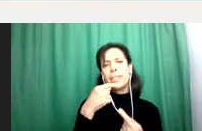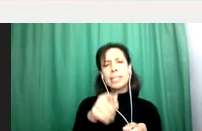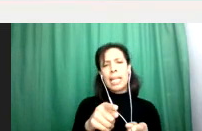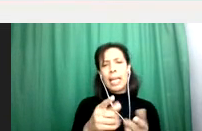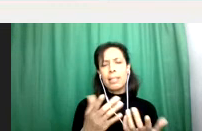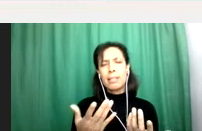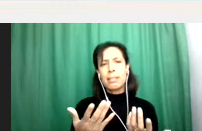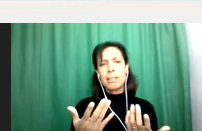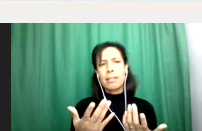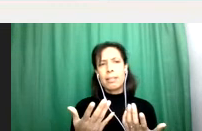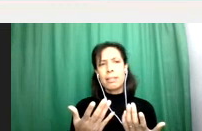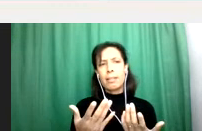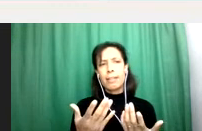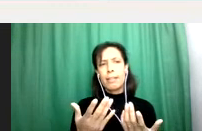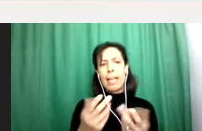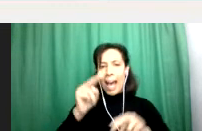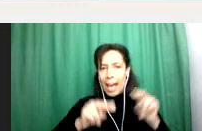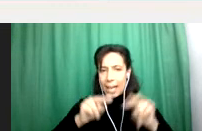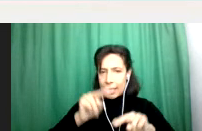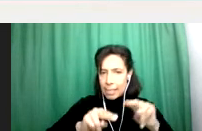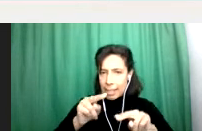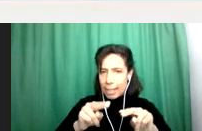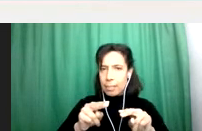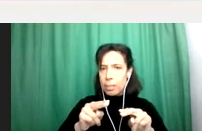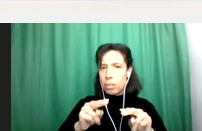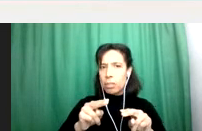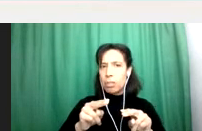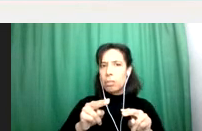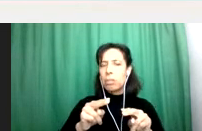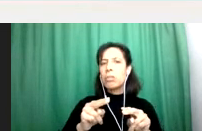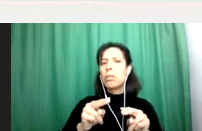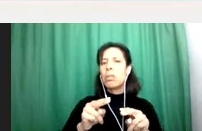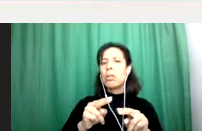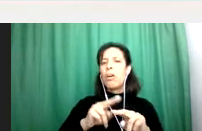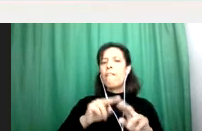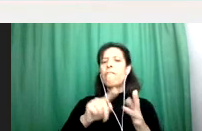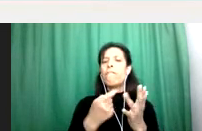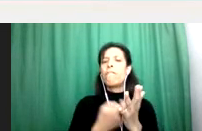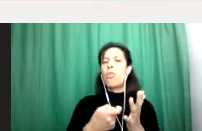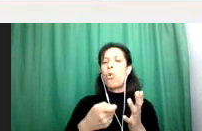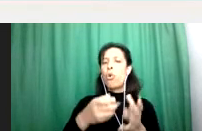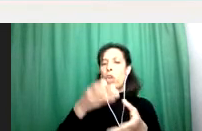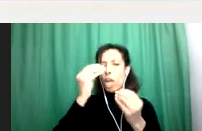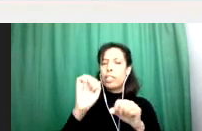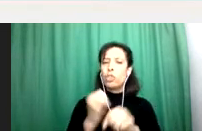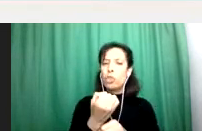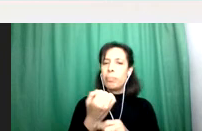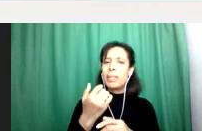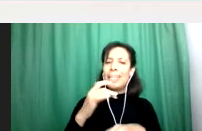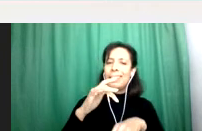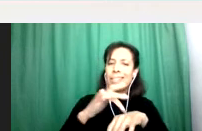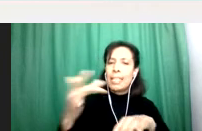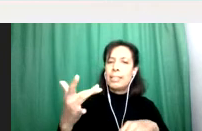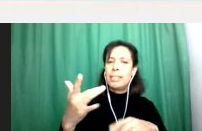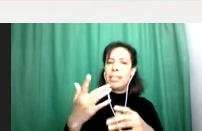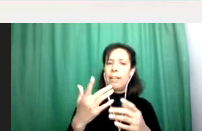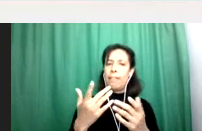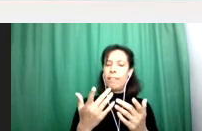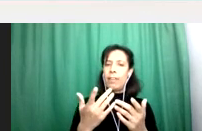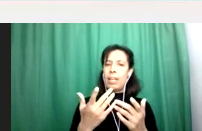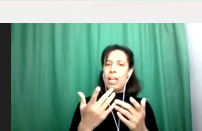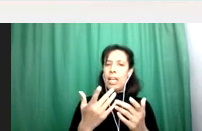for learning should be sensitive and constructive because any assessment has an